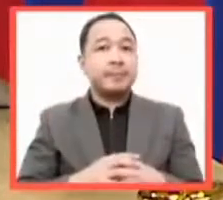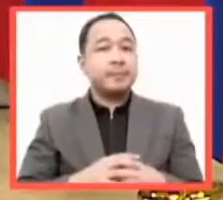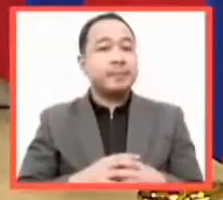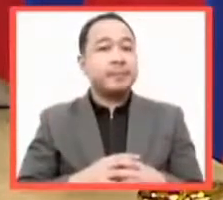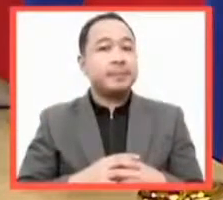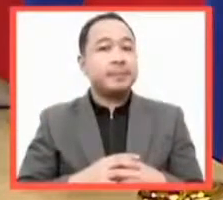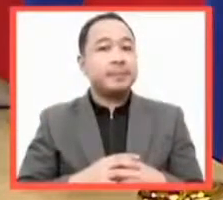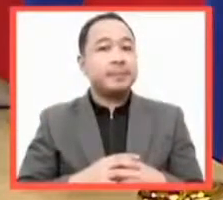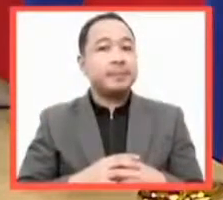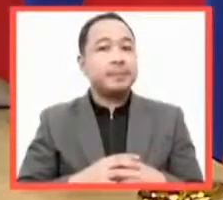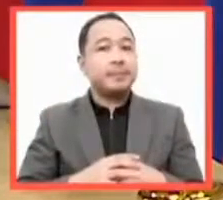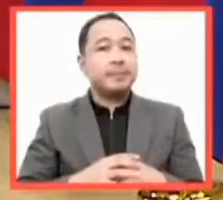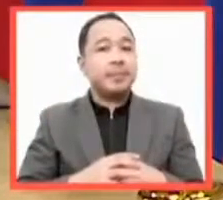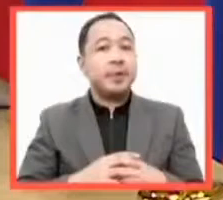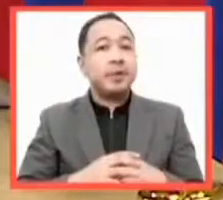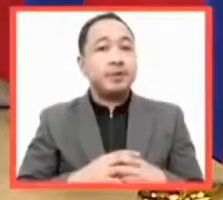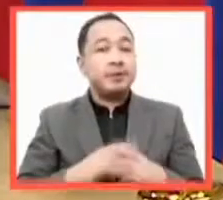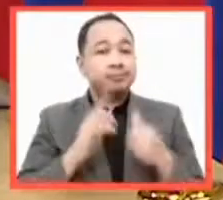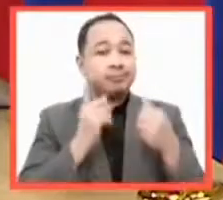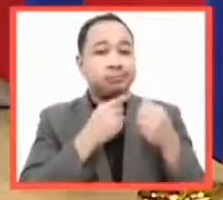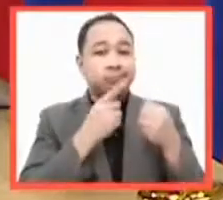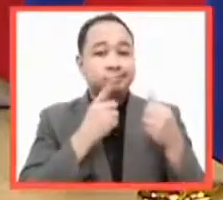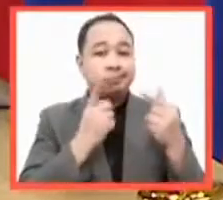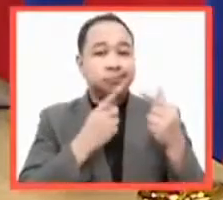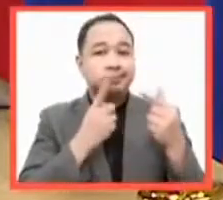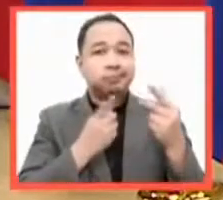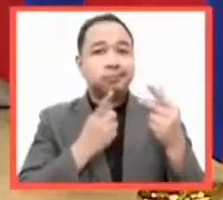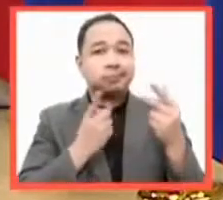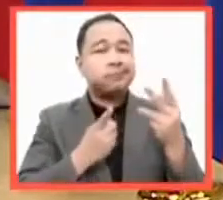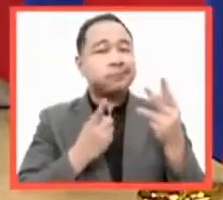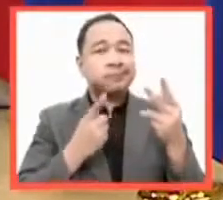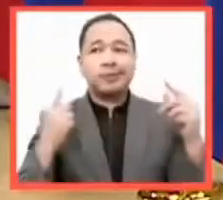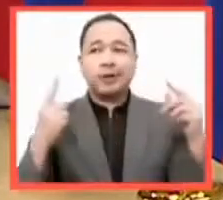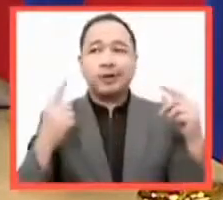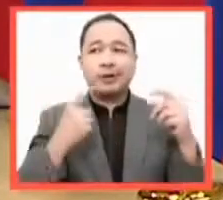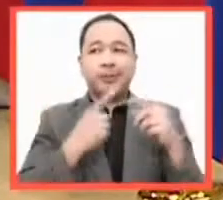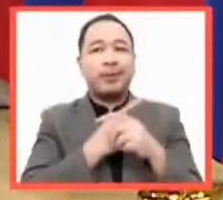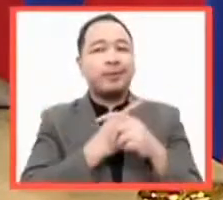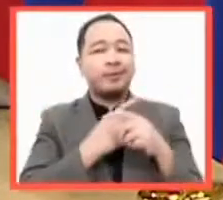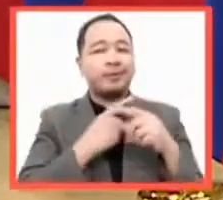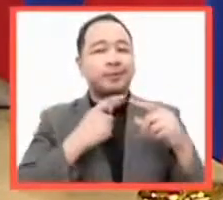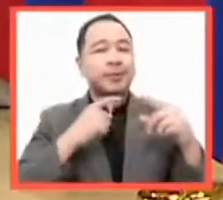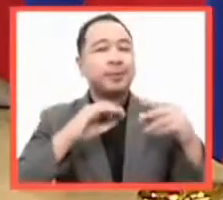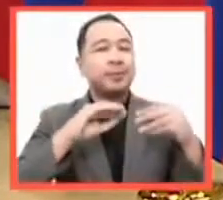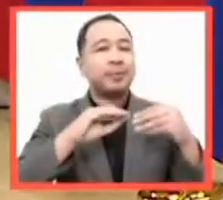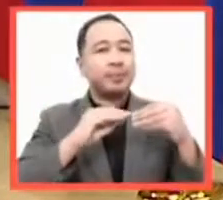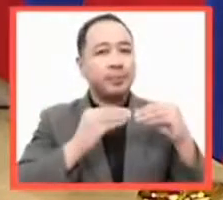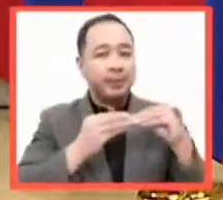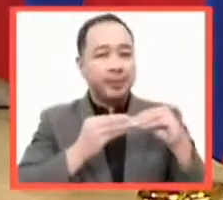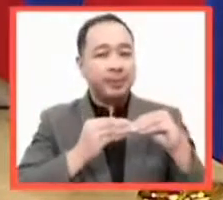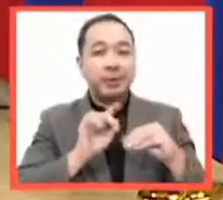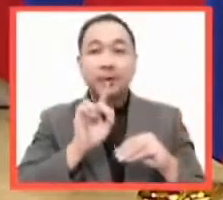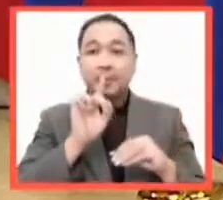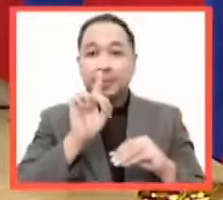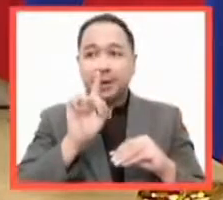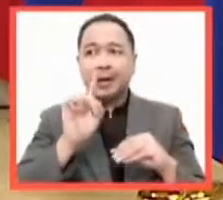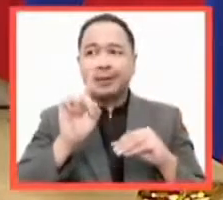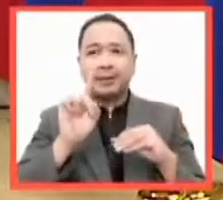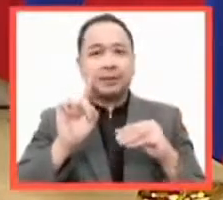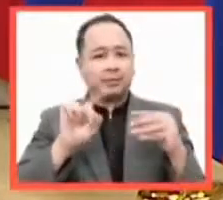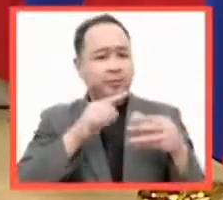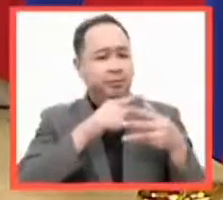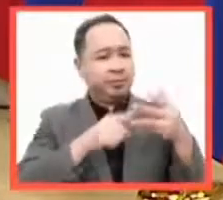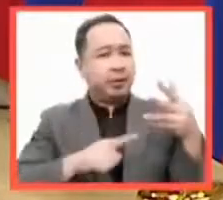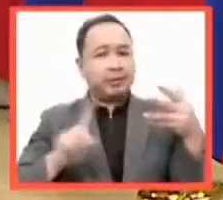Certainly, these are complex problems, but one thing is clear. They all hit